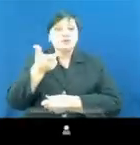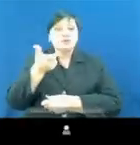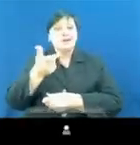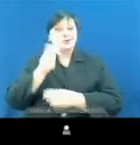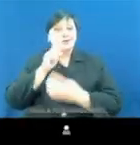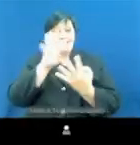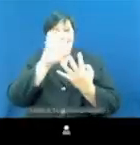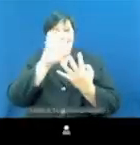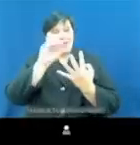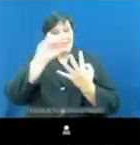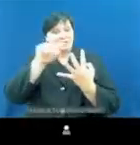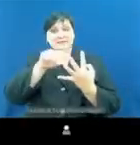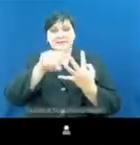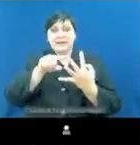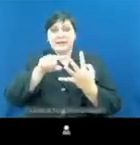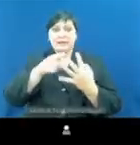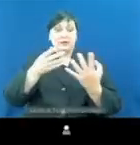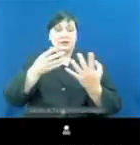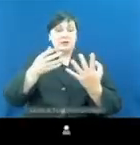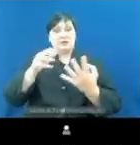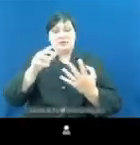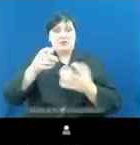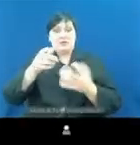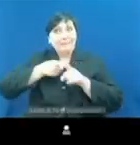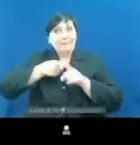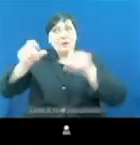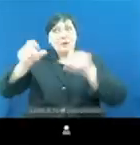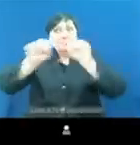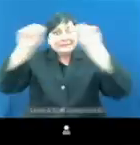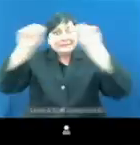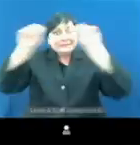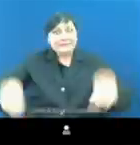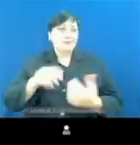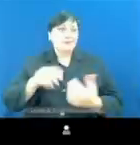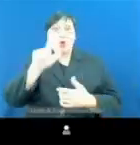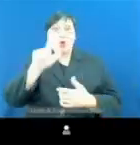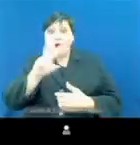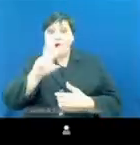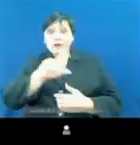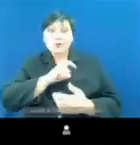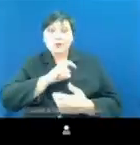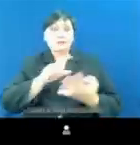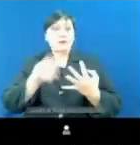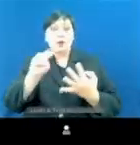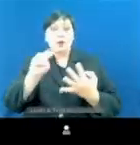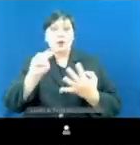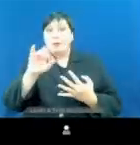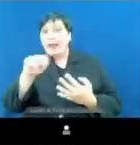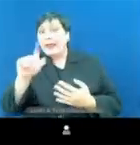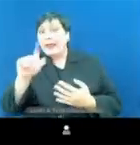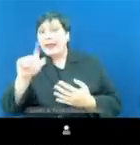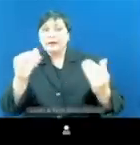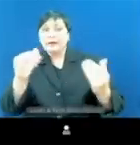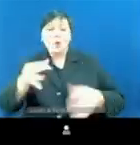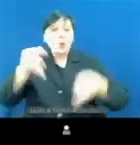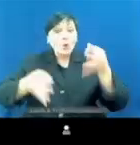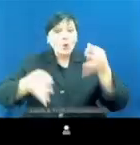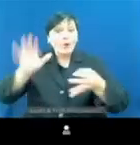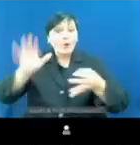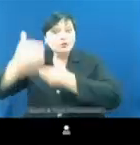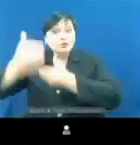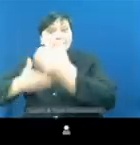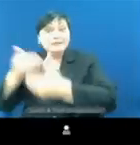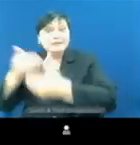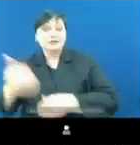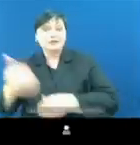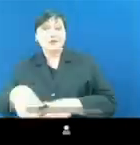law enforcement, including Miranda, procedure, logistics, both the criminal and the civil system, as well as the